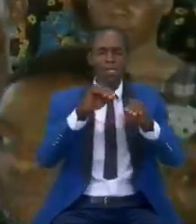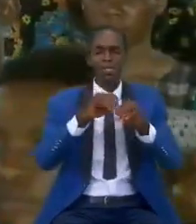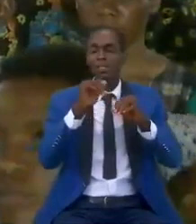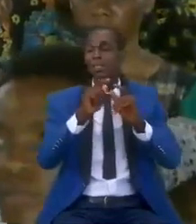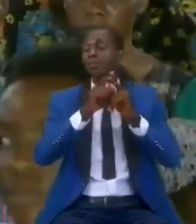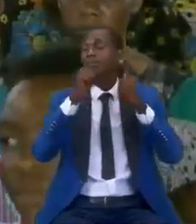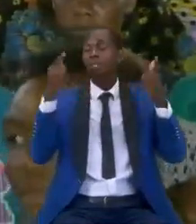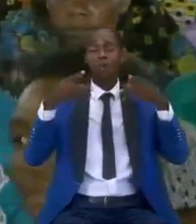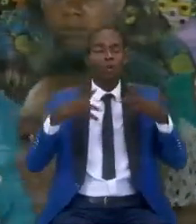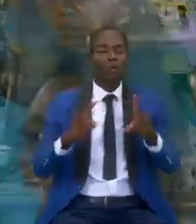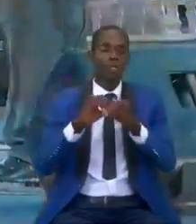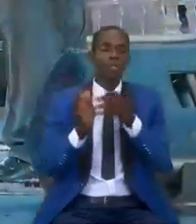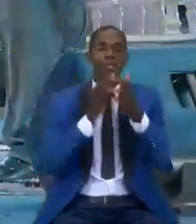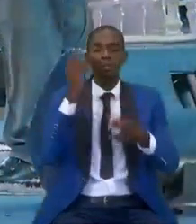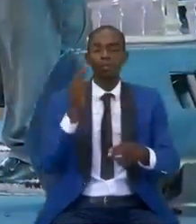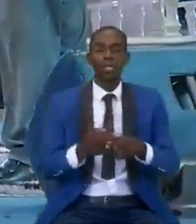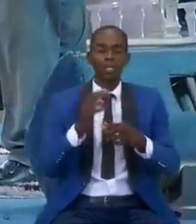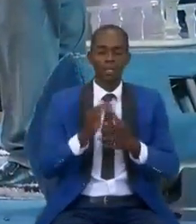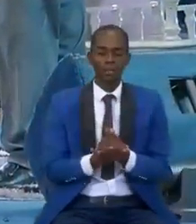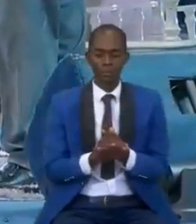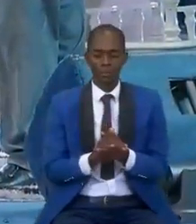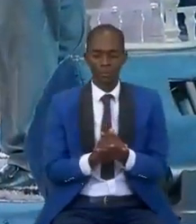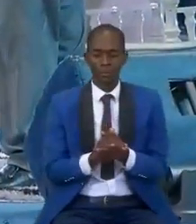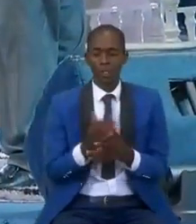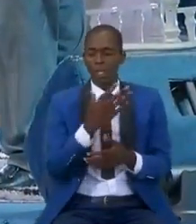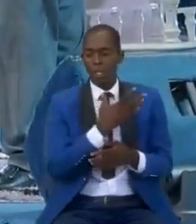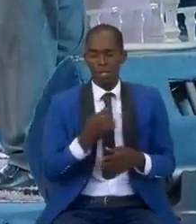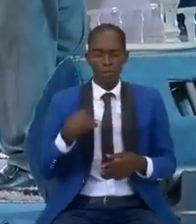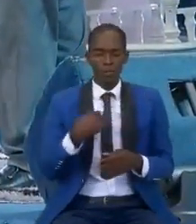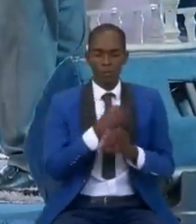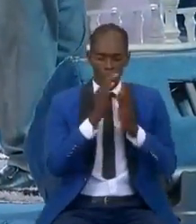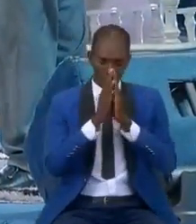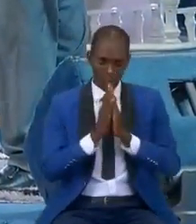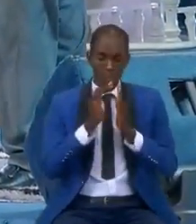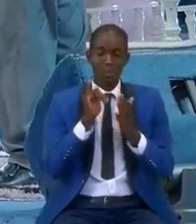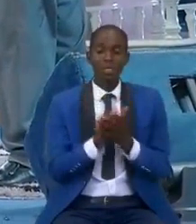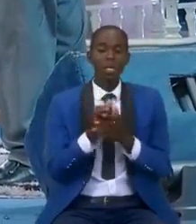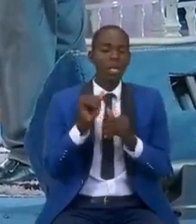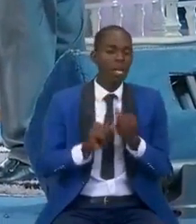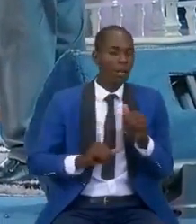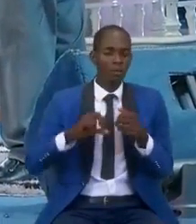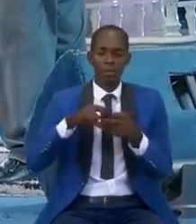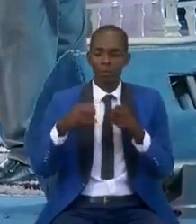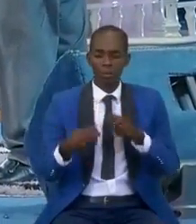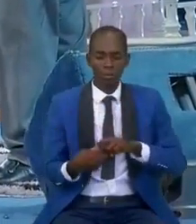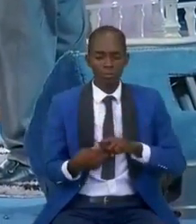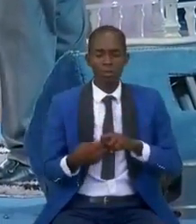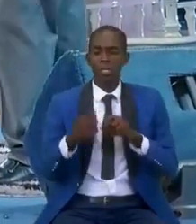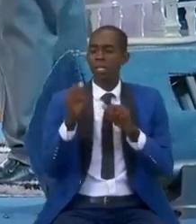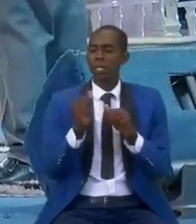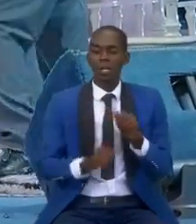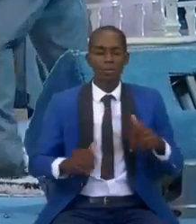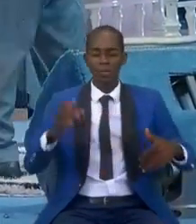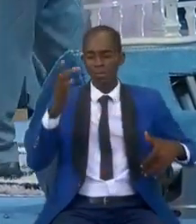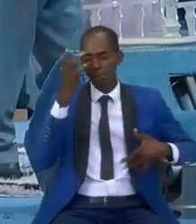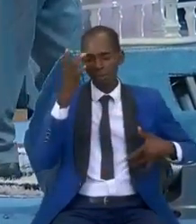pray that every problem, every sickness, every depression, every